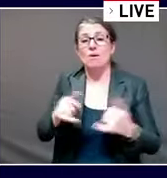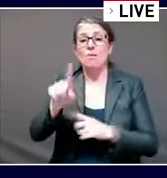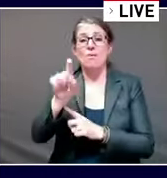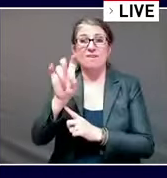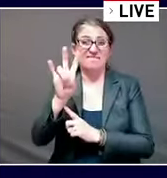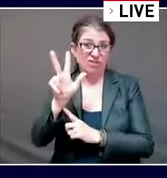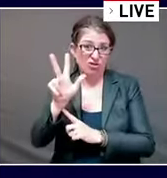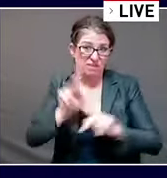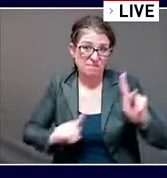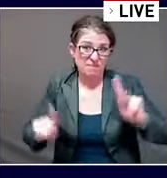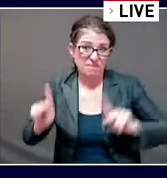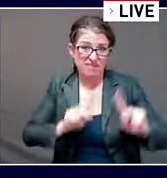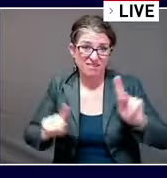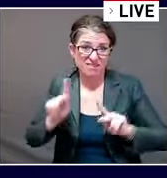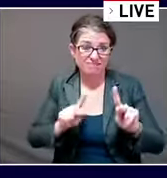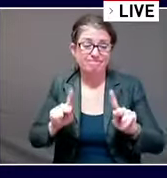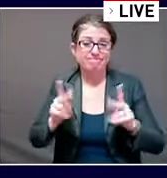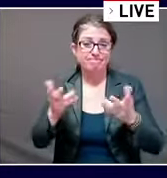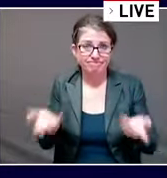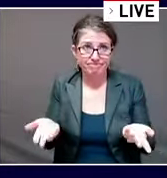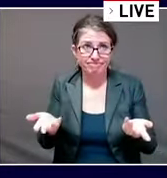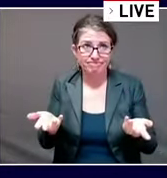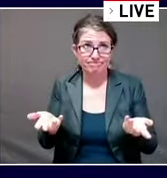yesterday. Of those,